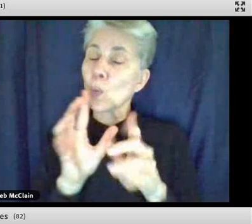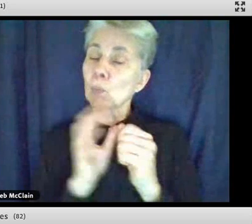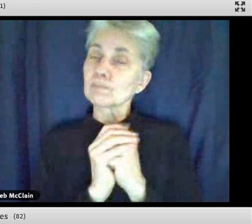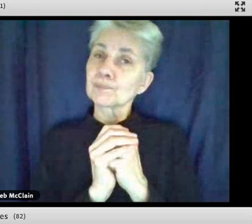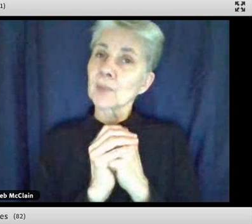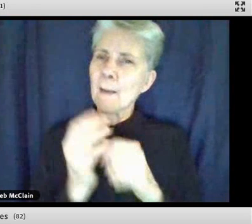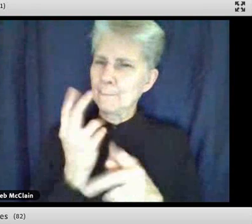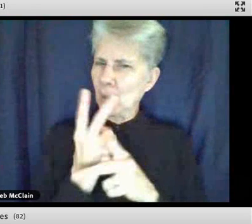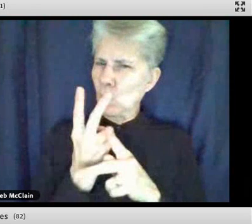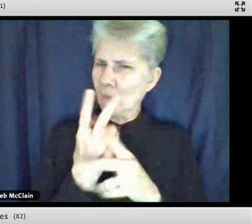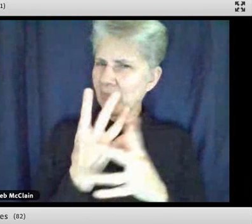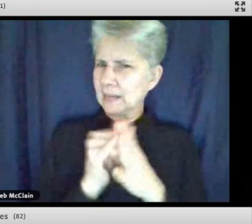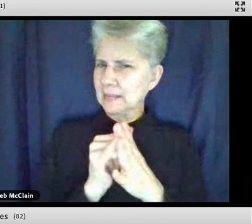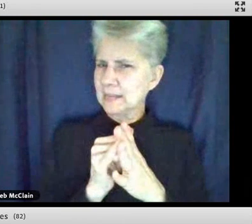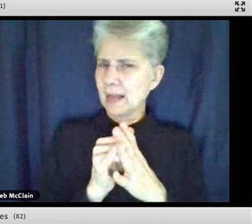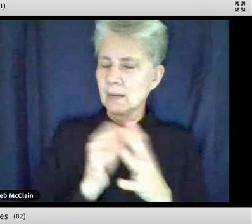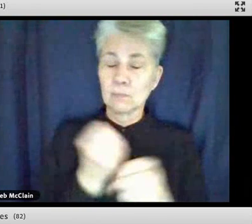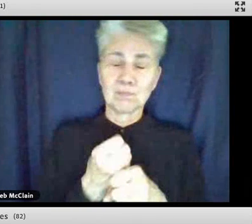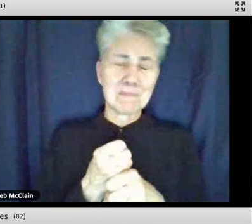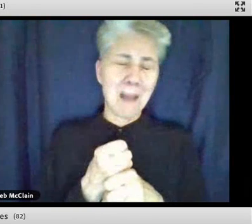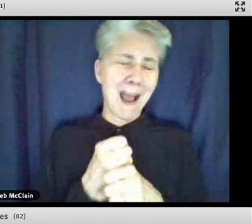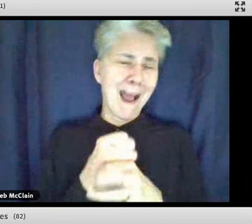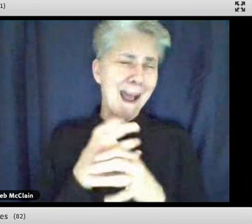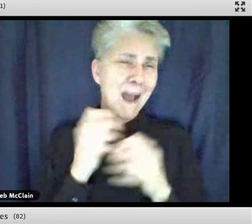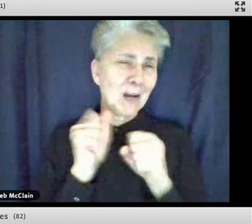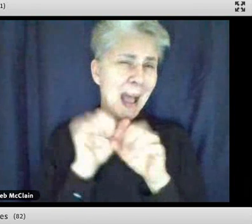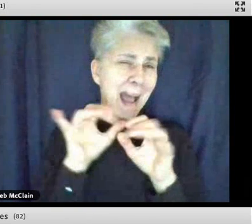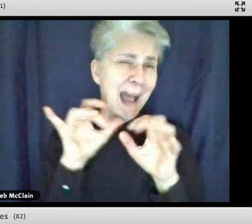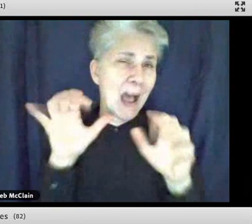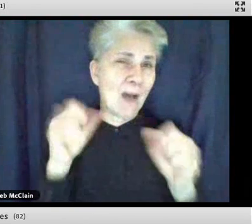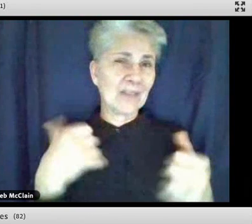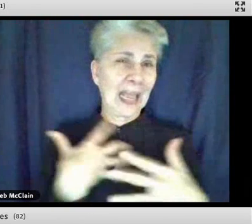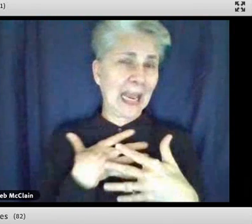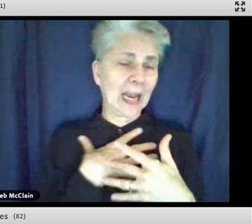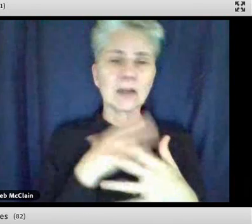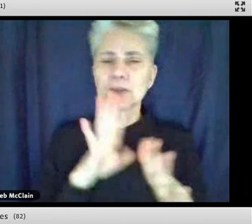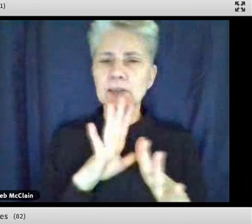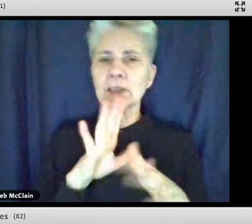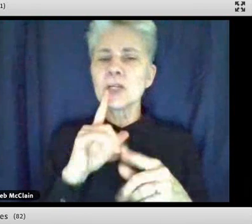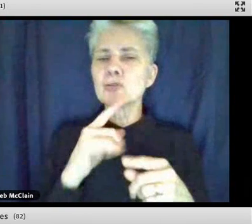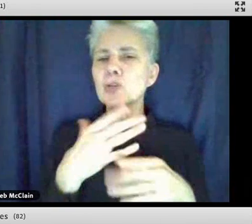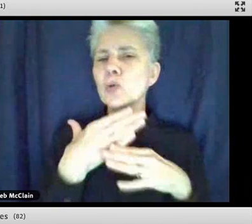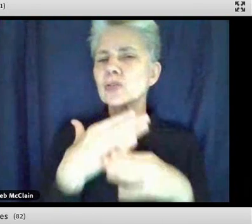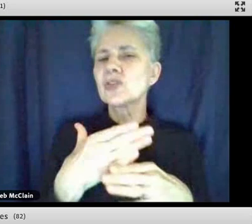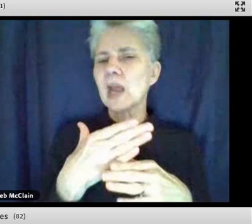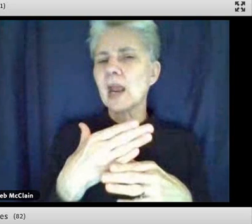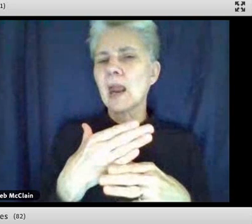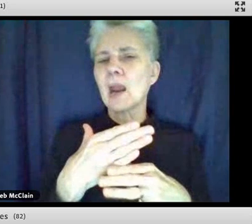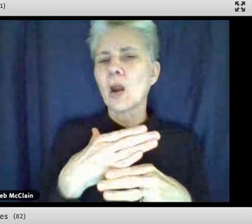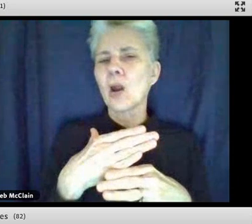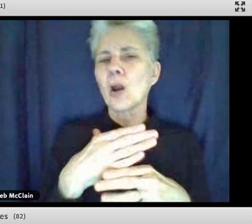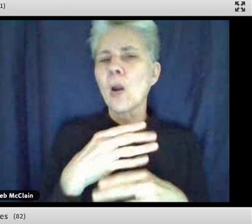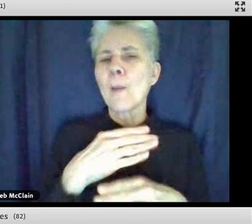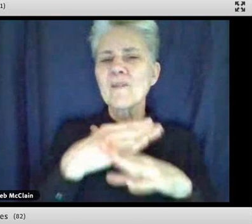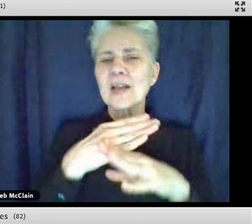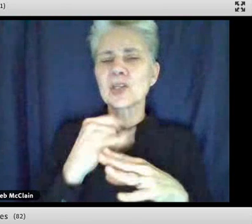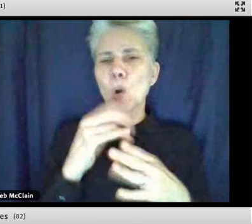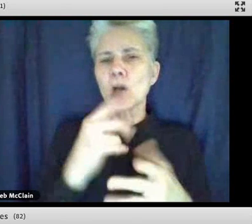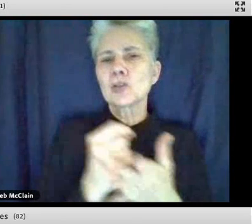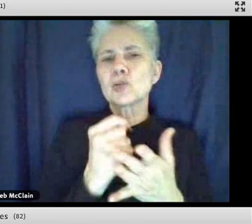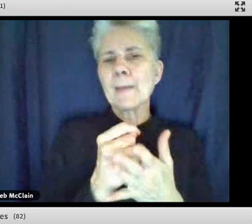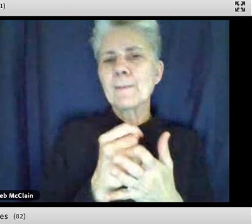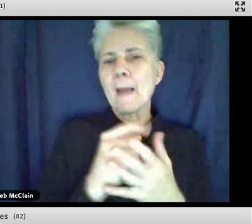of things that blow it out of the water and cause fear. Don't share prevention or treatment methods without consulting official sources, or